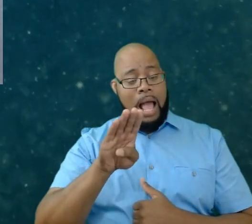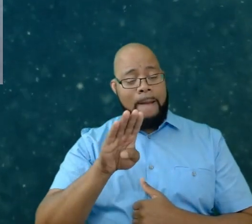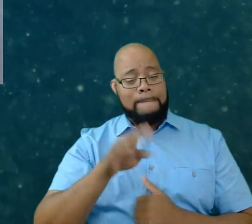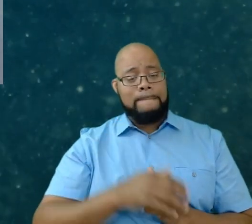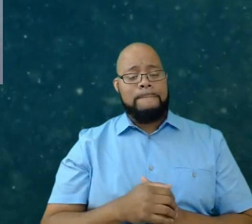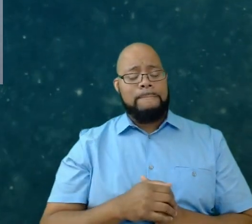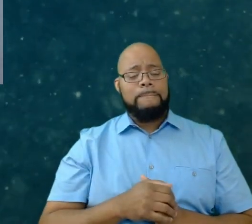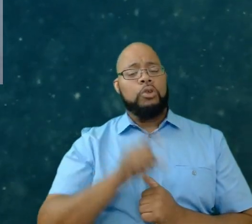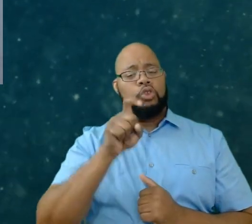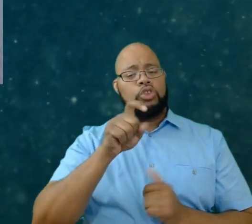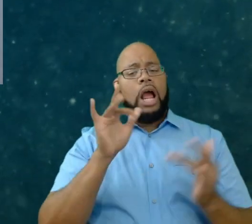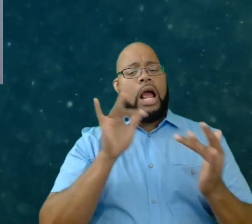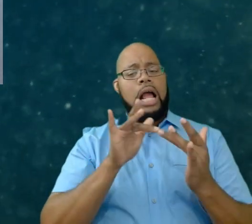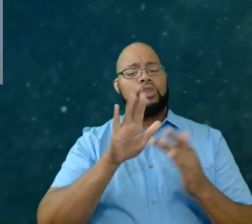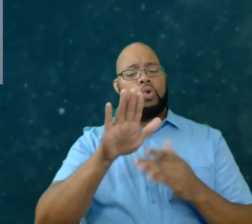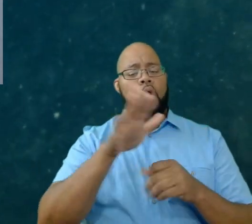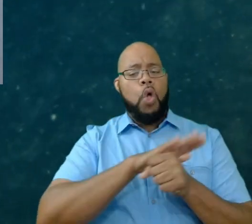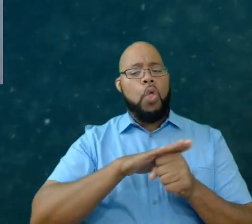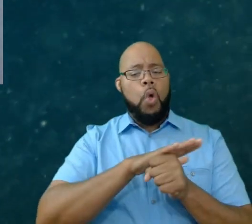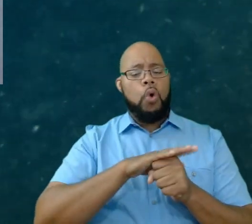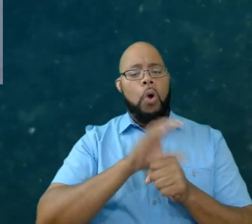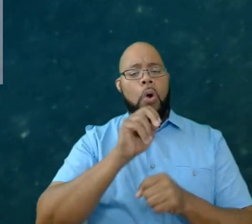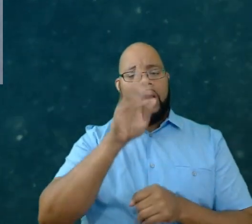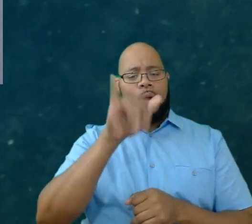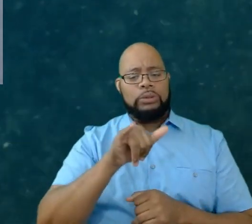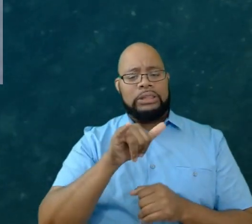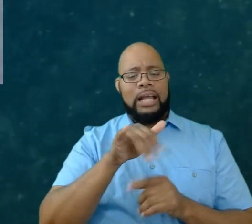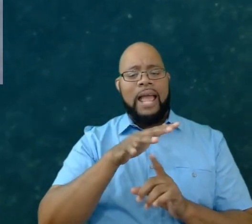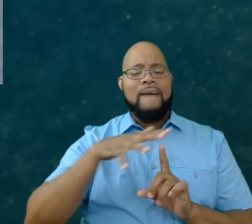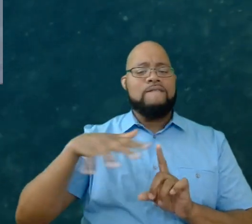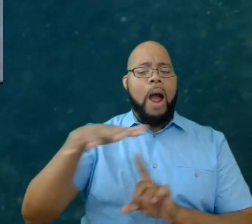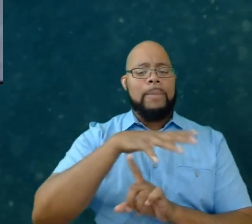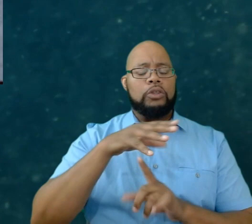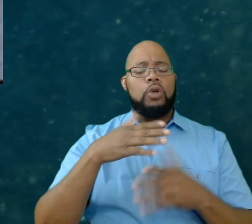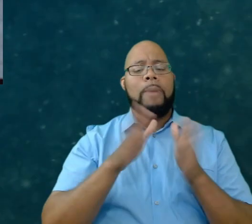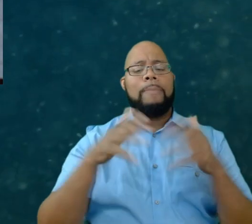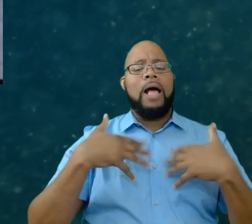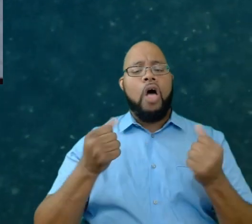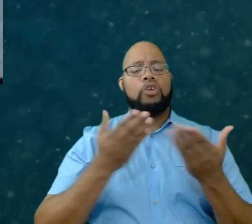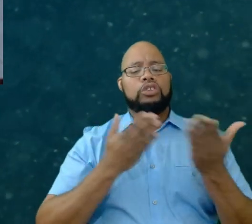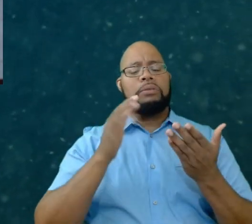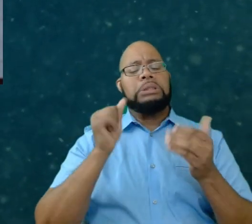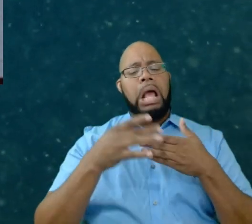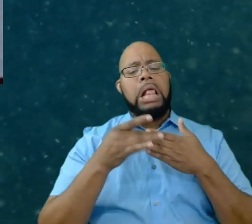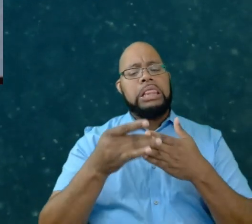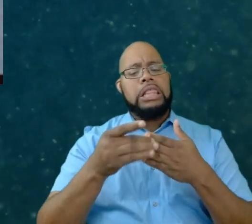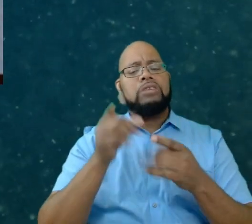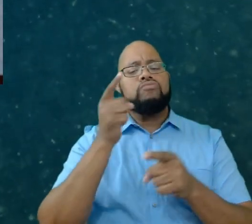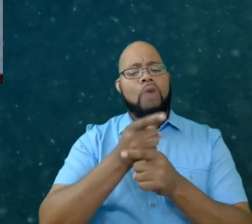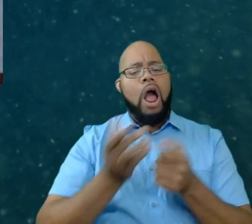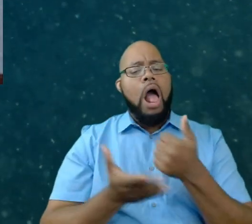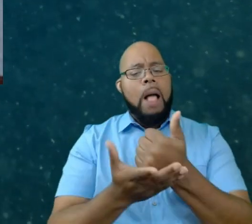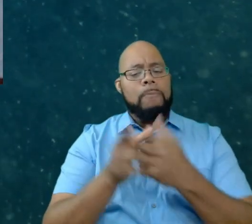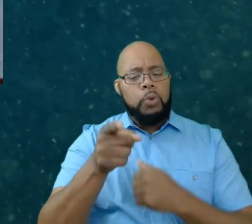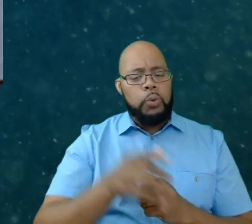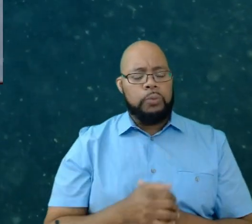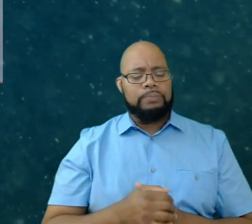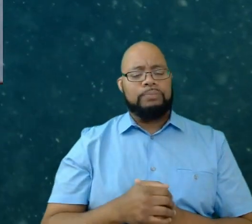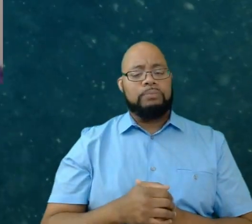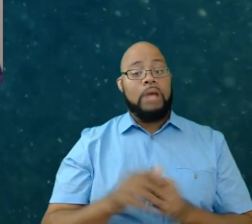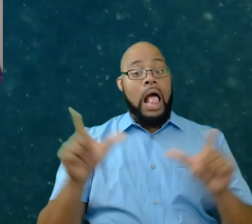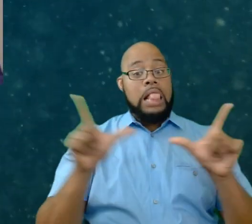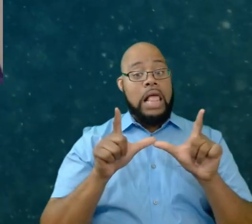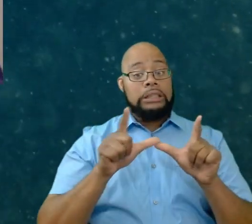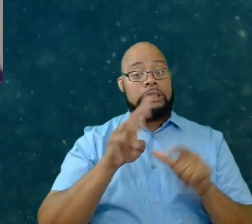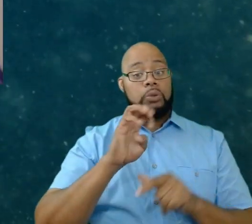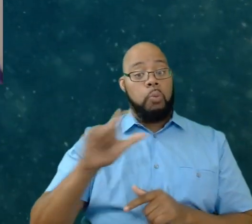a laboratory, you should contact your county environmental or public health services, as they'll be able to lead you into the right direction.